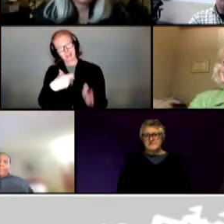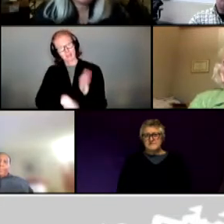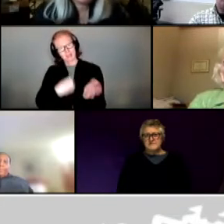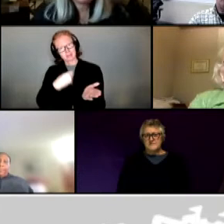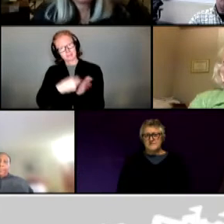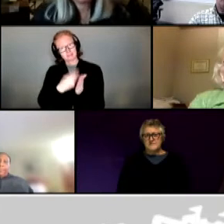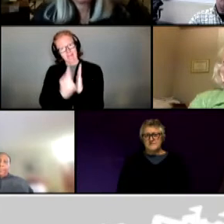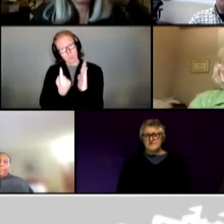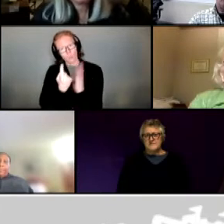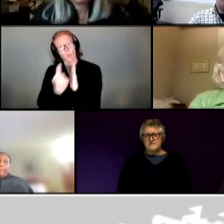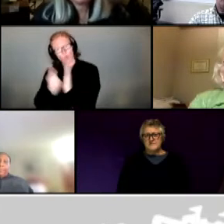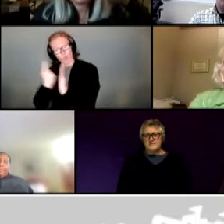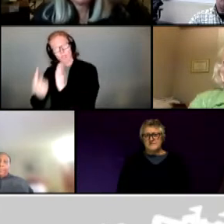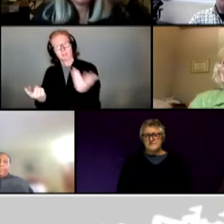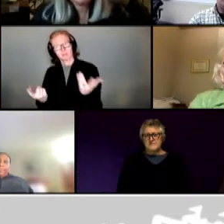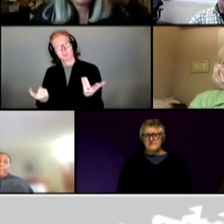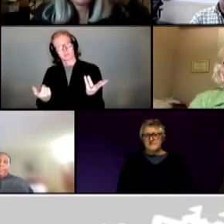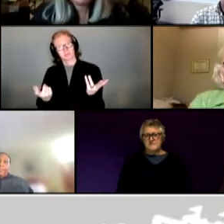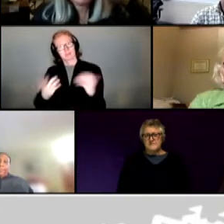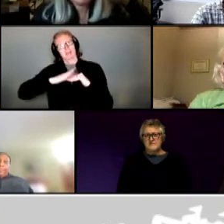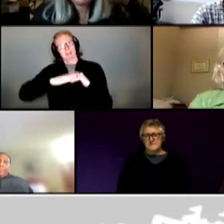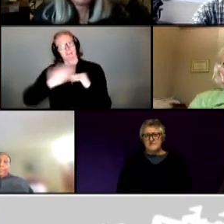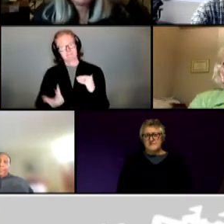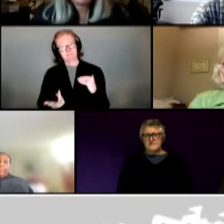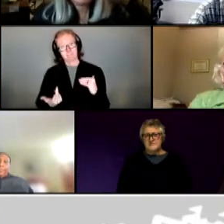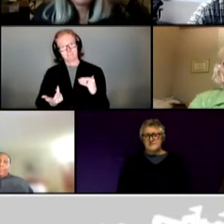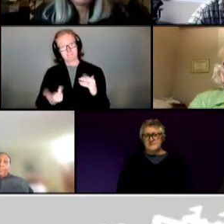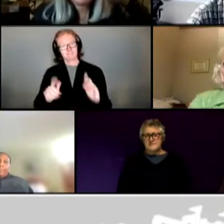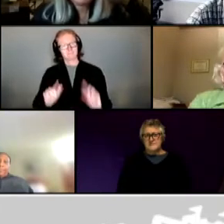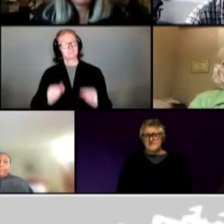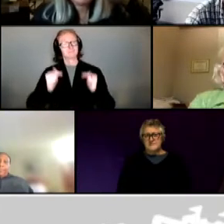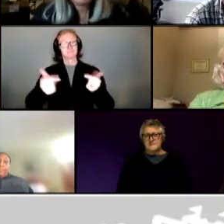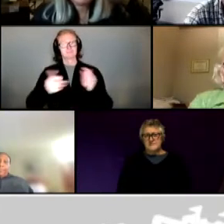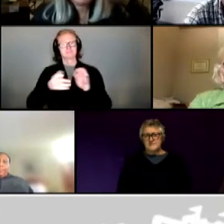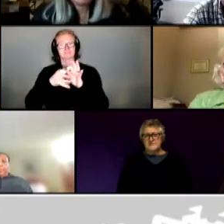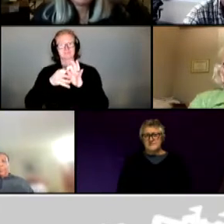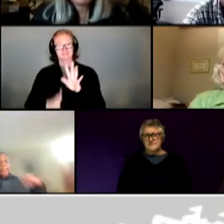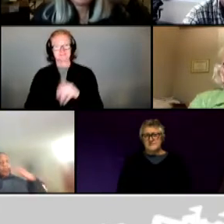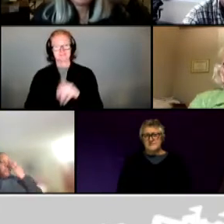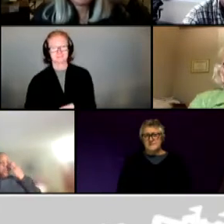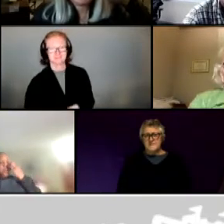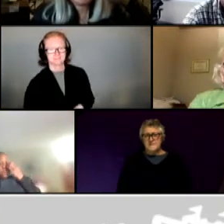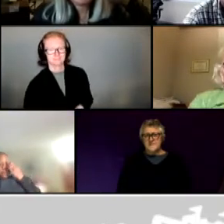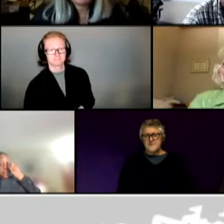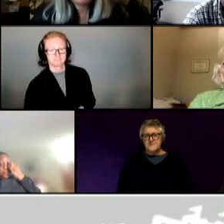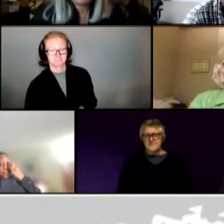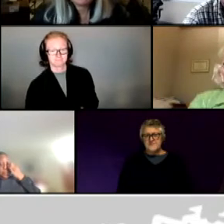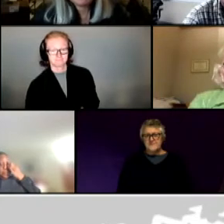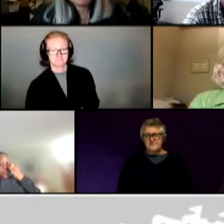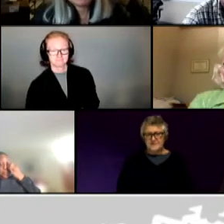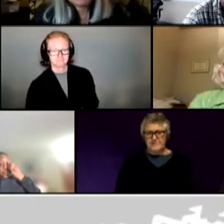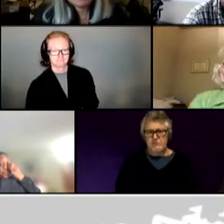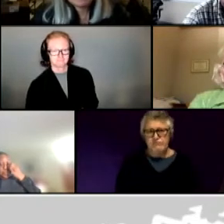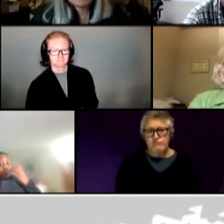hours, or at the very least, even though people are volunteers.